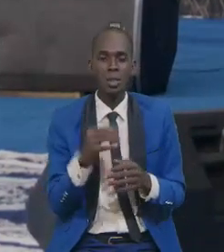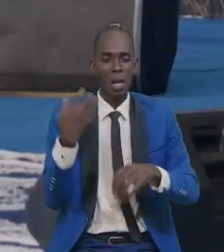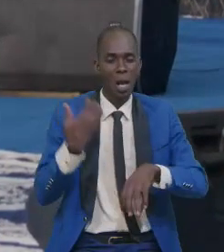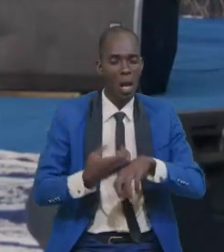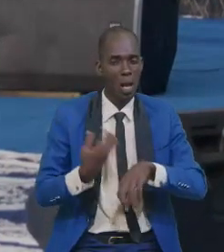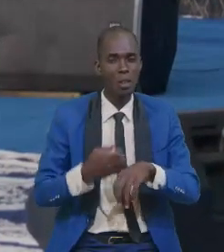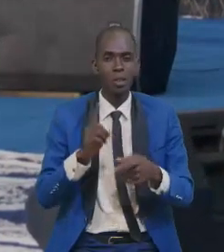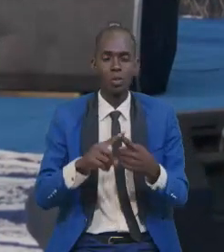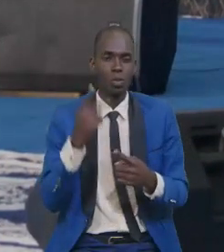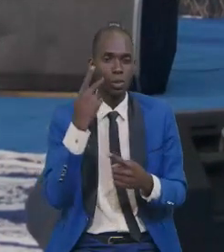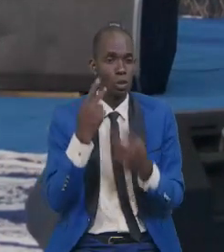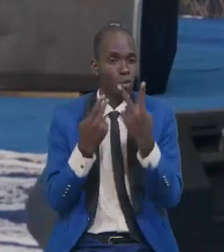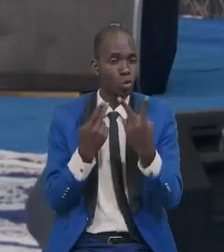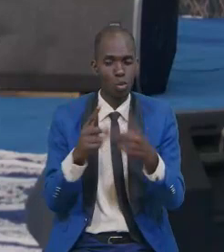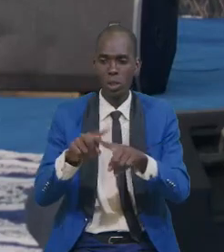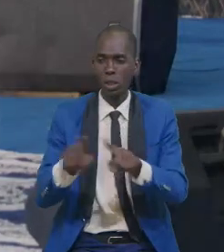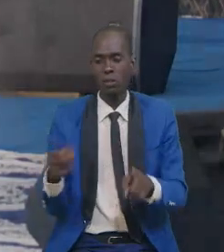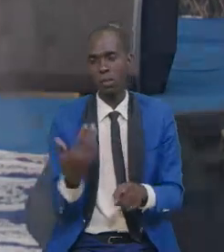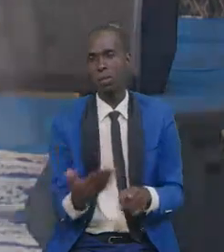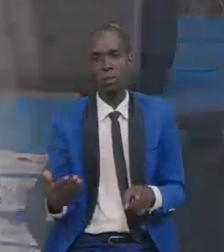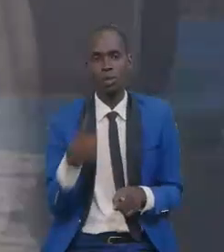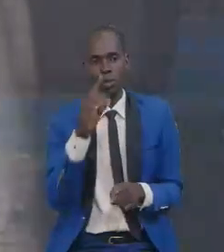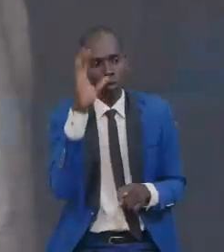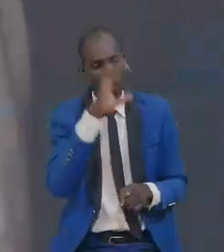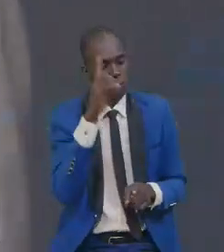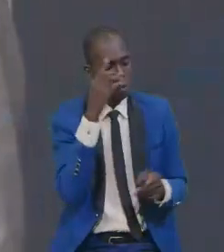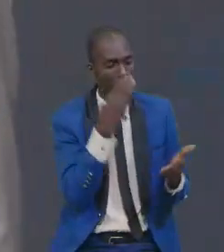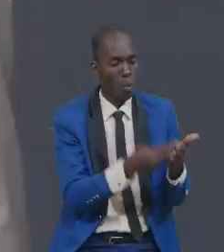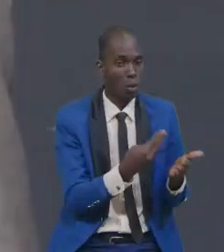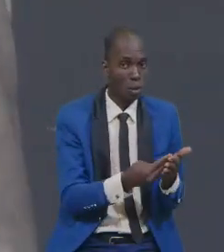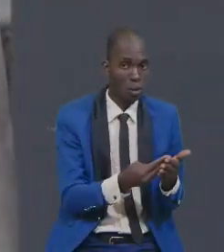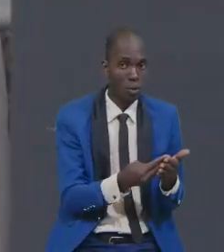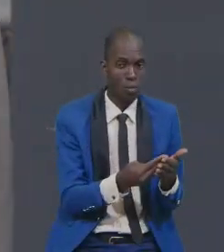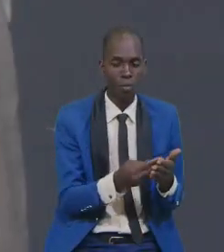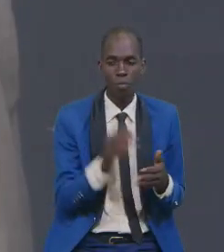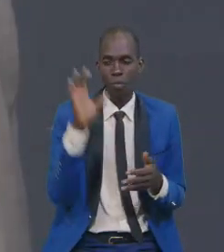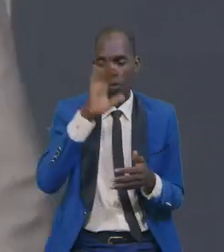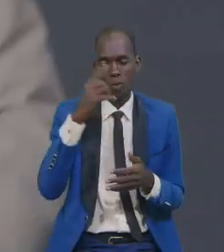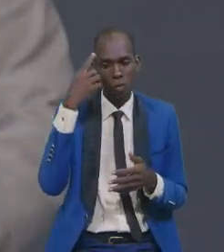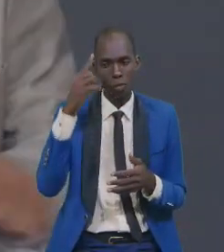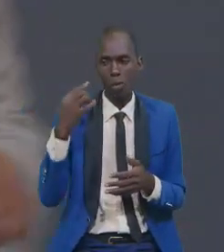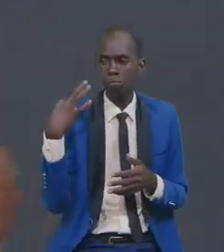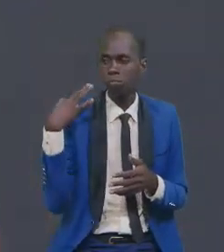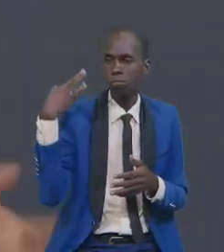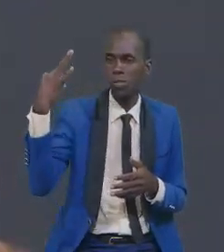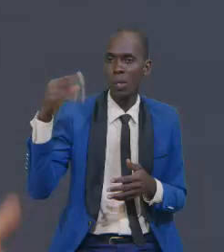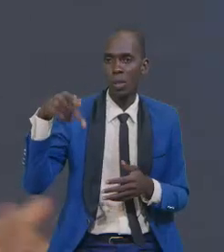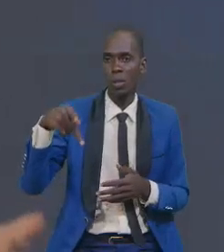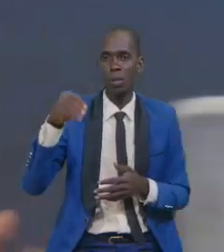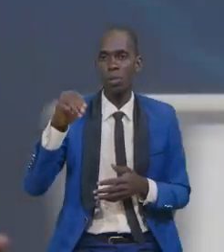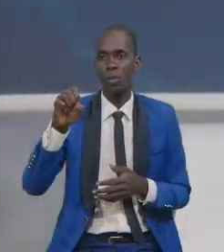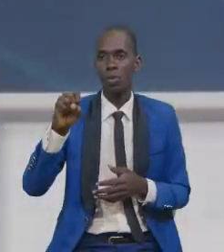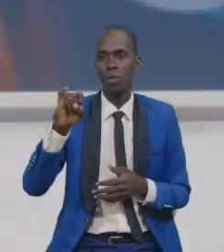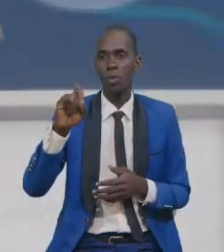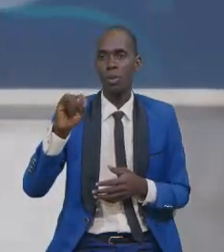same time. If we're seeking money, if we're seeking position, if we're seeking the